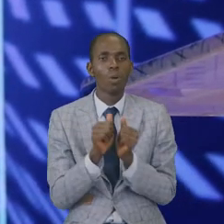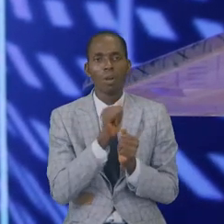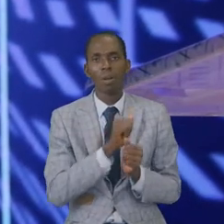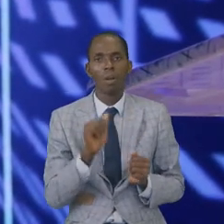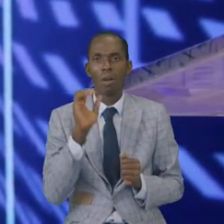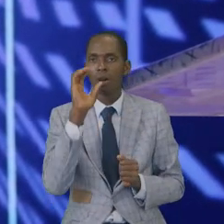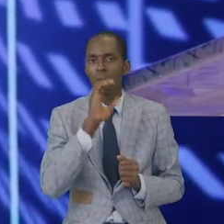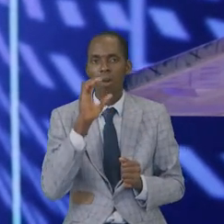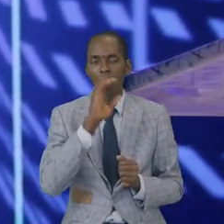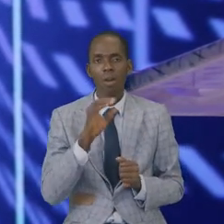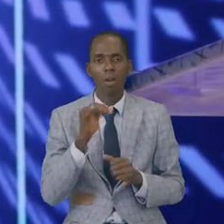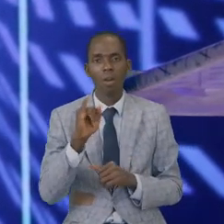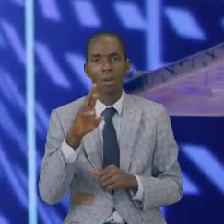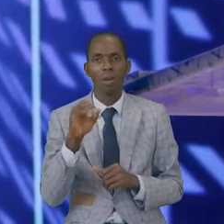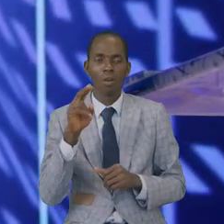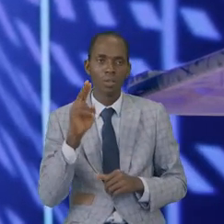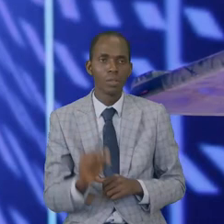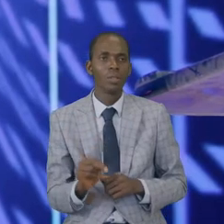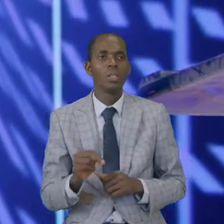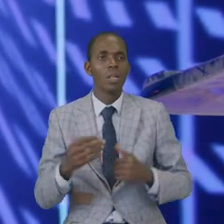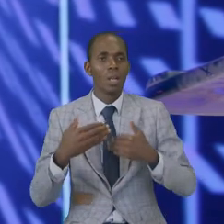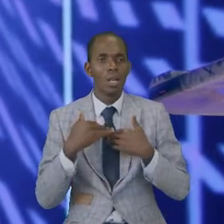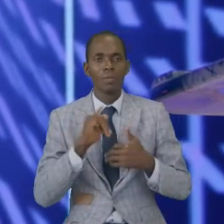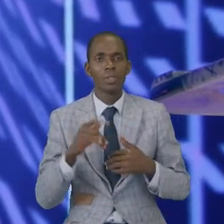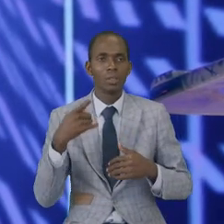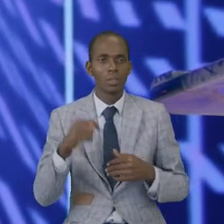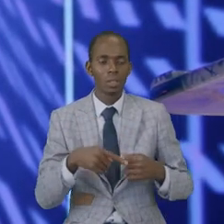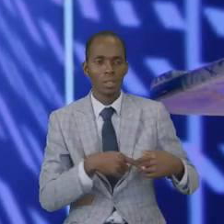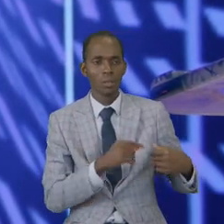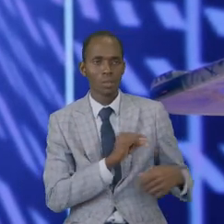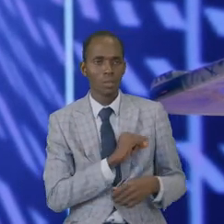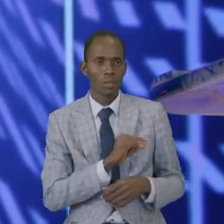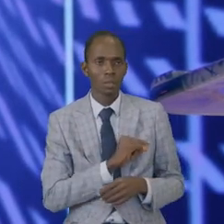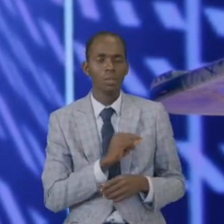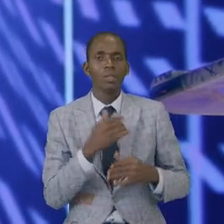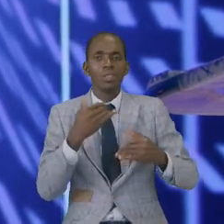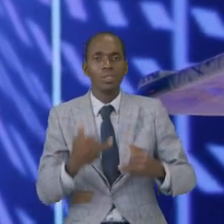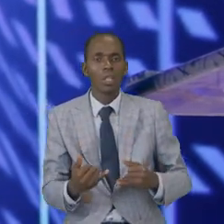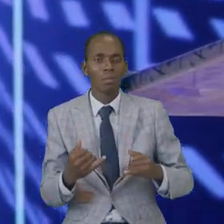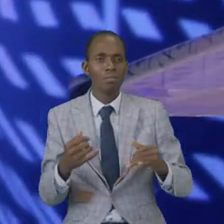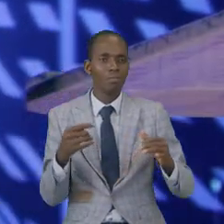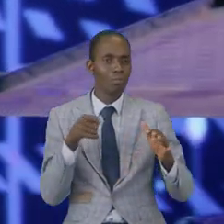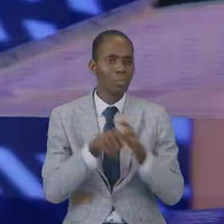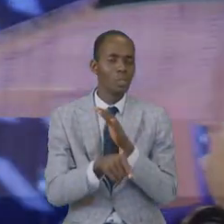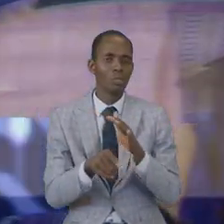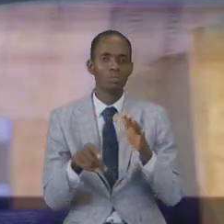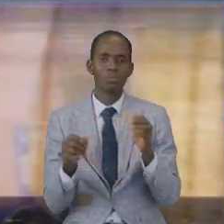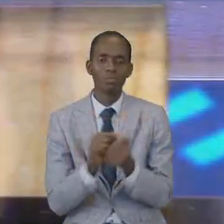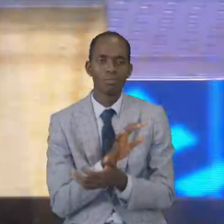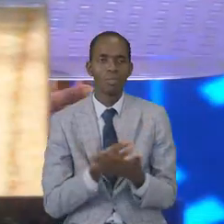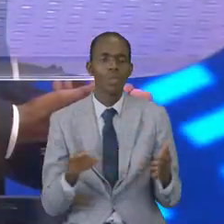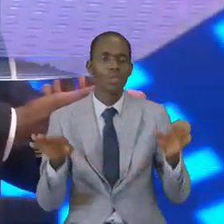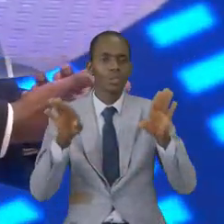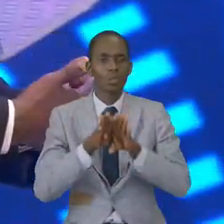hot iron. Having their conscience seared with a hot iron. Those people now